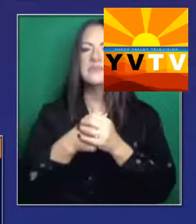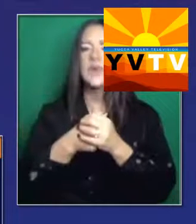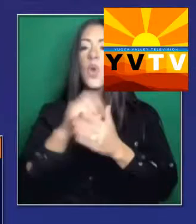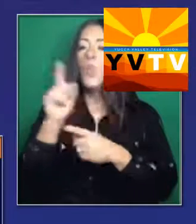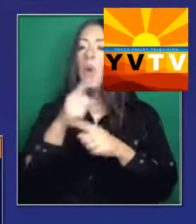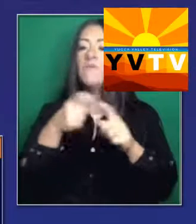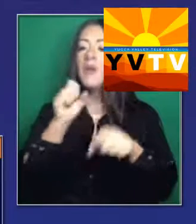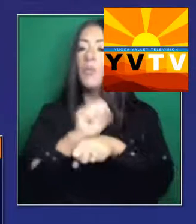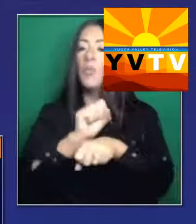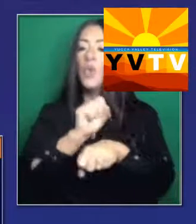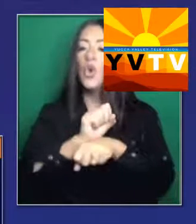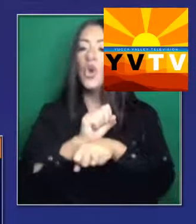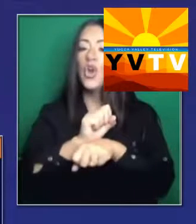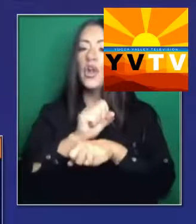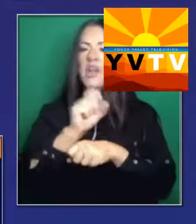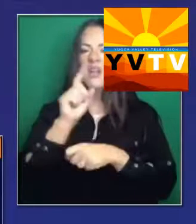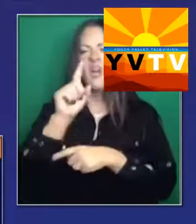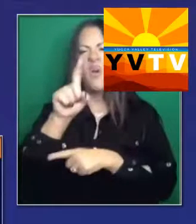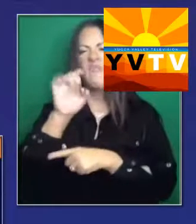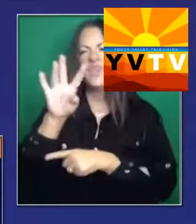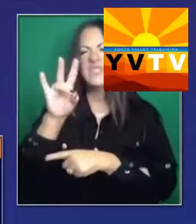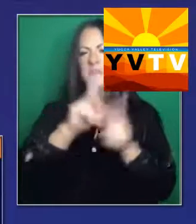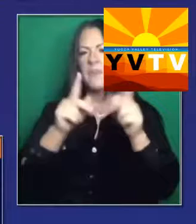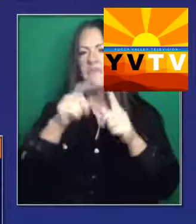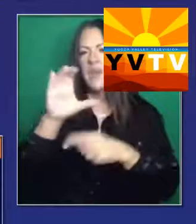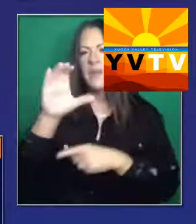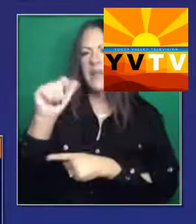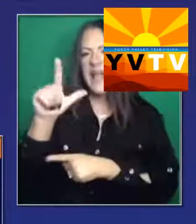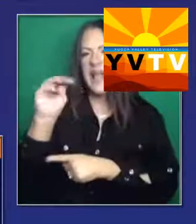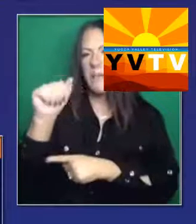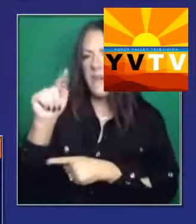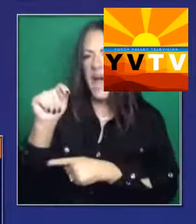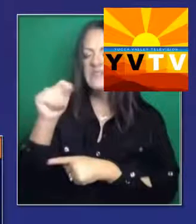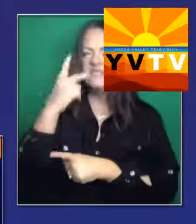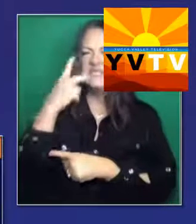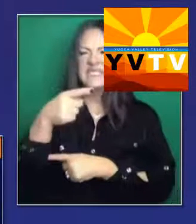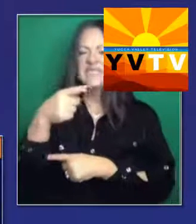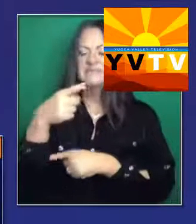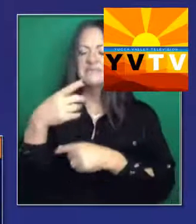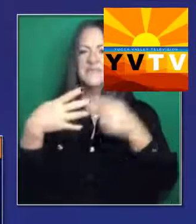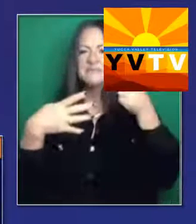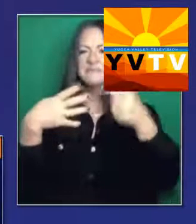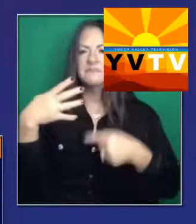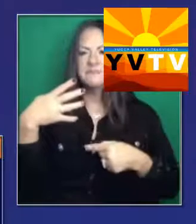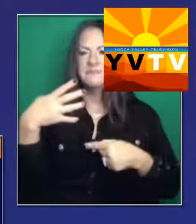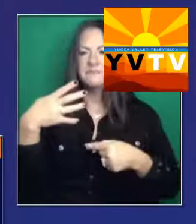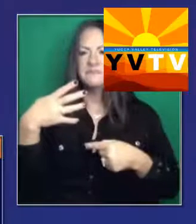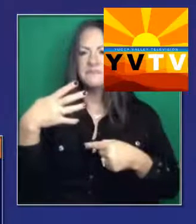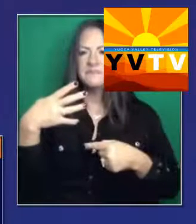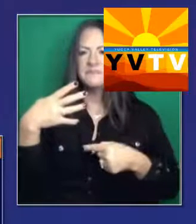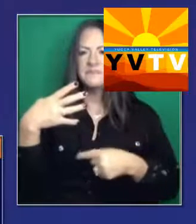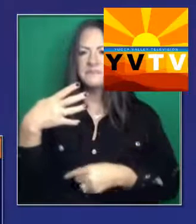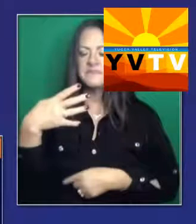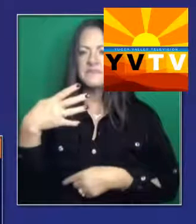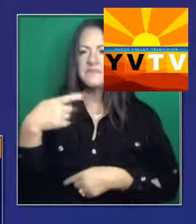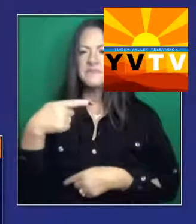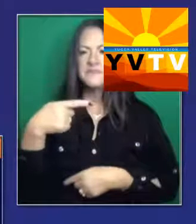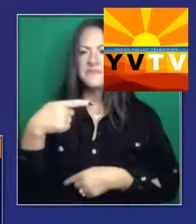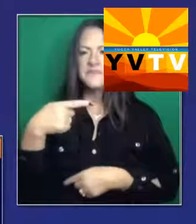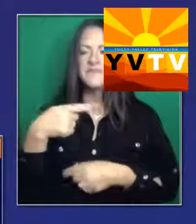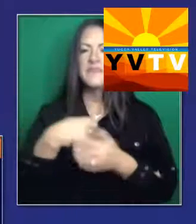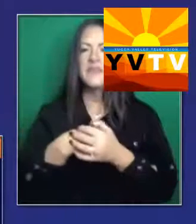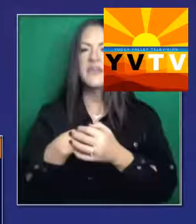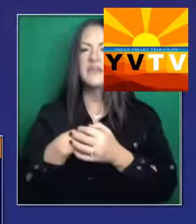see examples of some of the folks we're using, including now 144 CalGuard medical experts that have been deployed